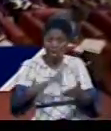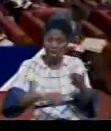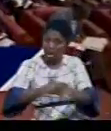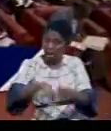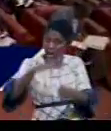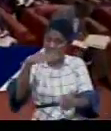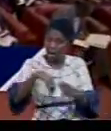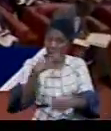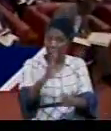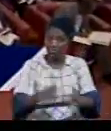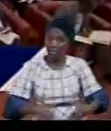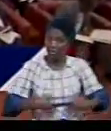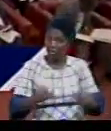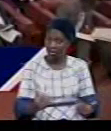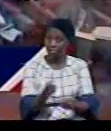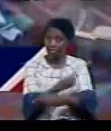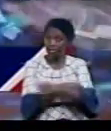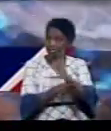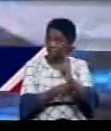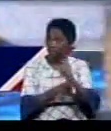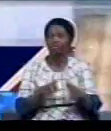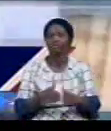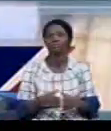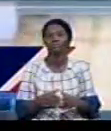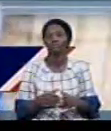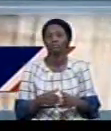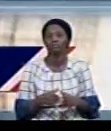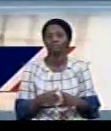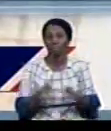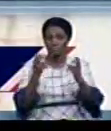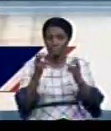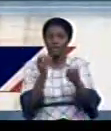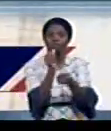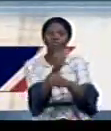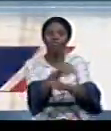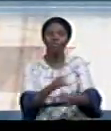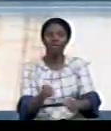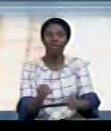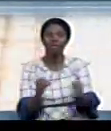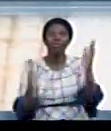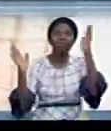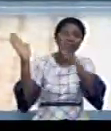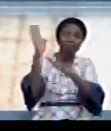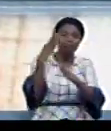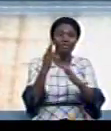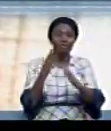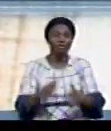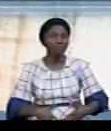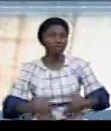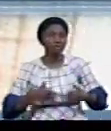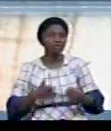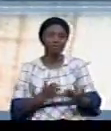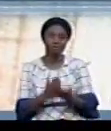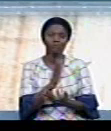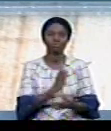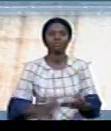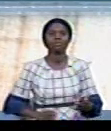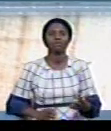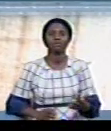Overcoming the storms of life through Christ. There are three things we're looking at. Number one,